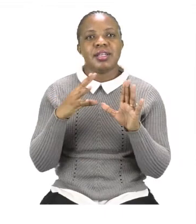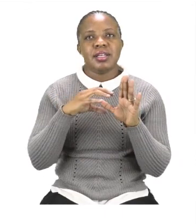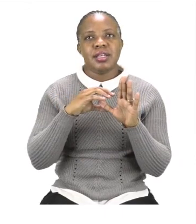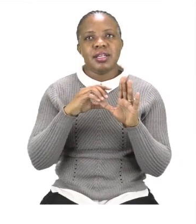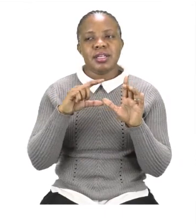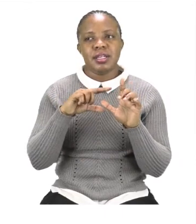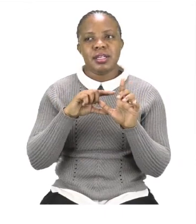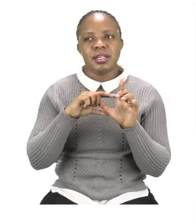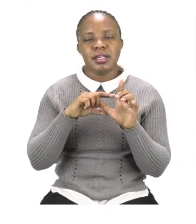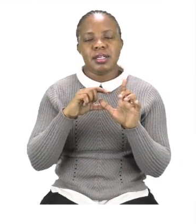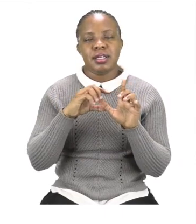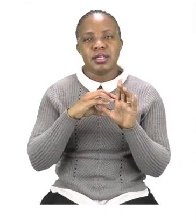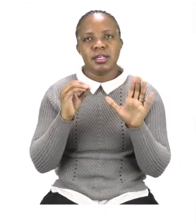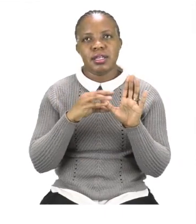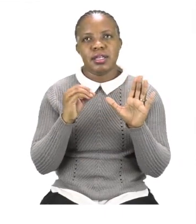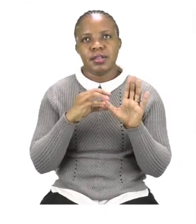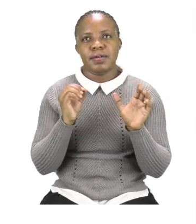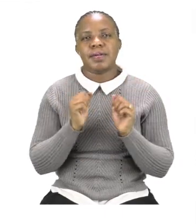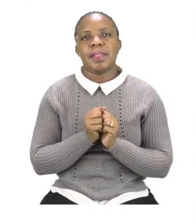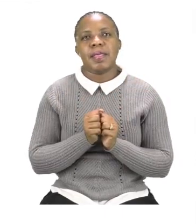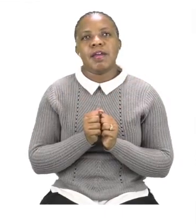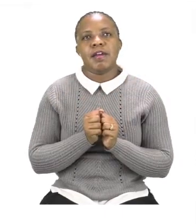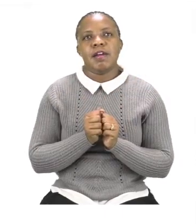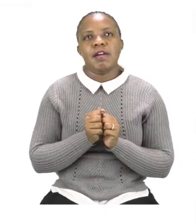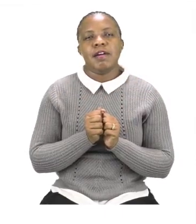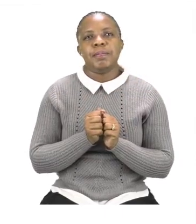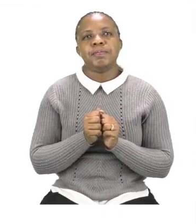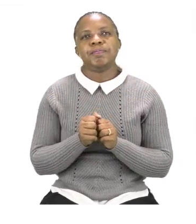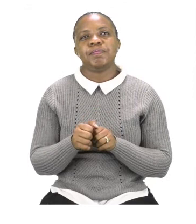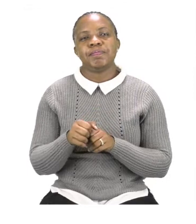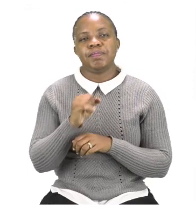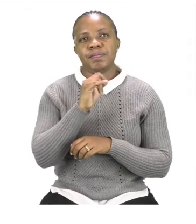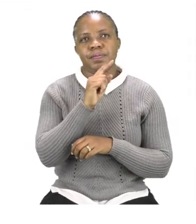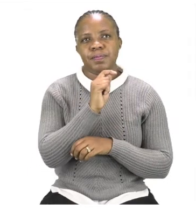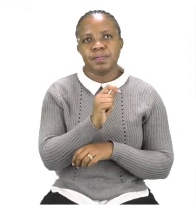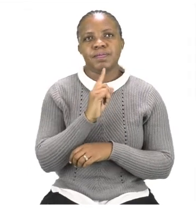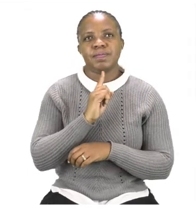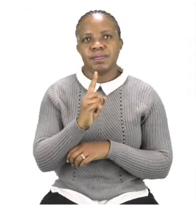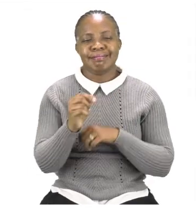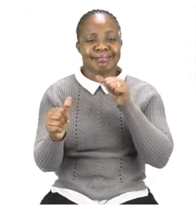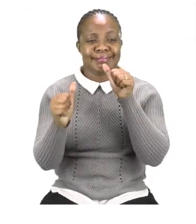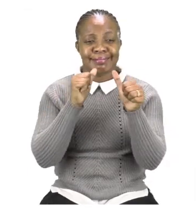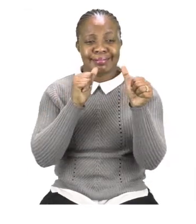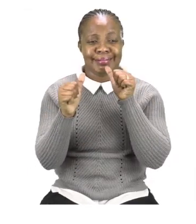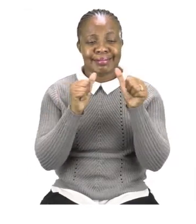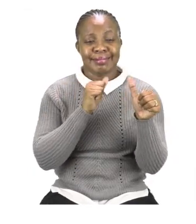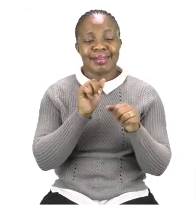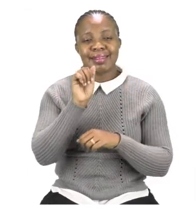Let's repeat. It is eating a big green